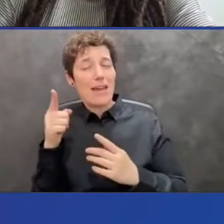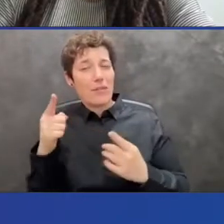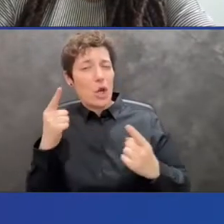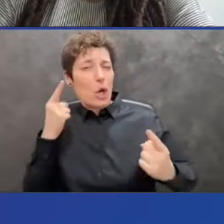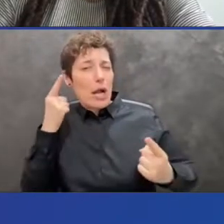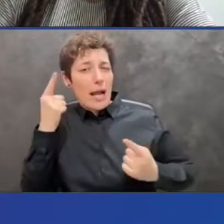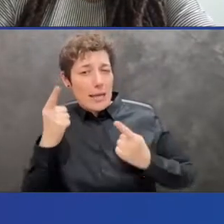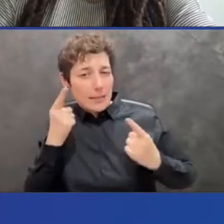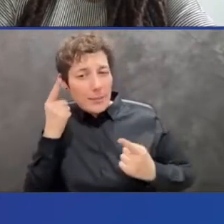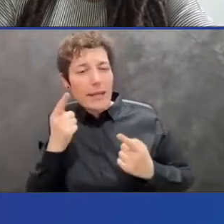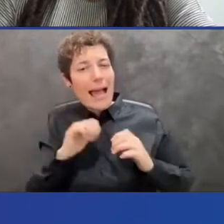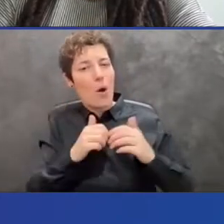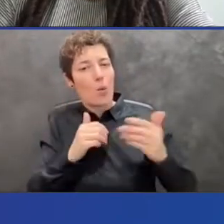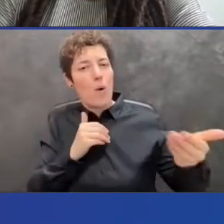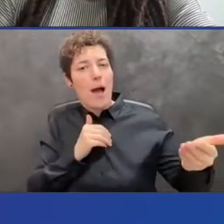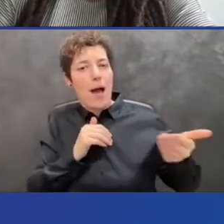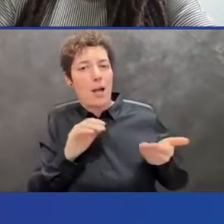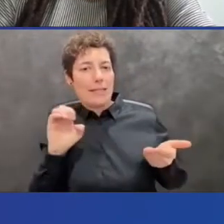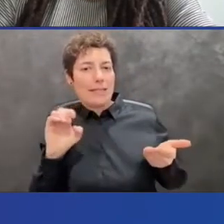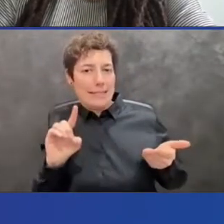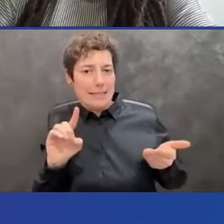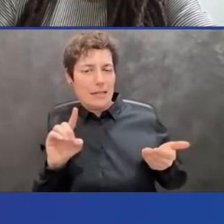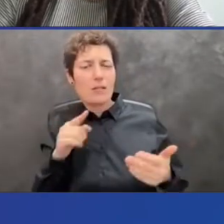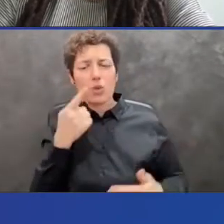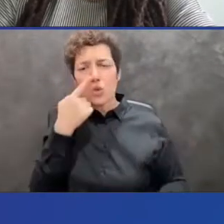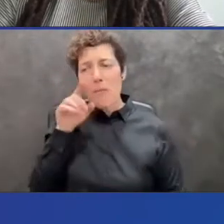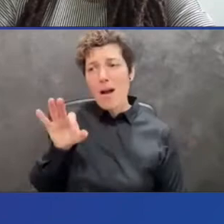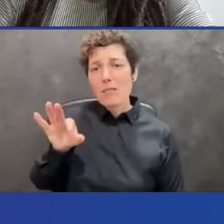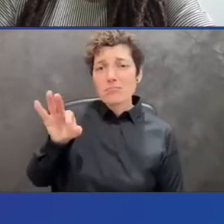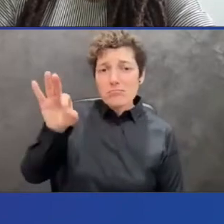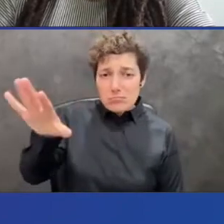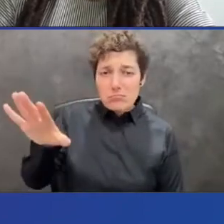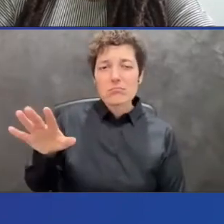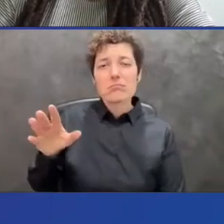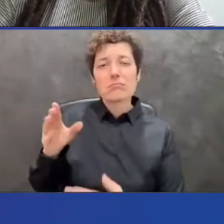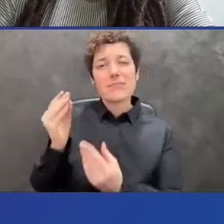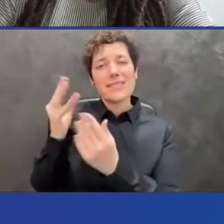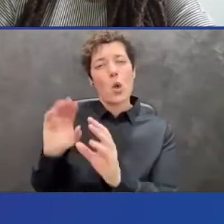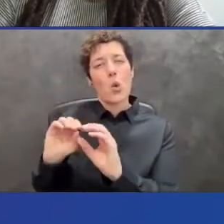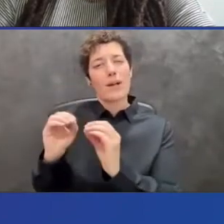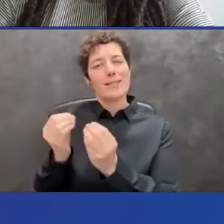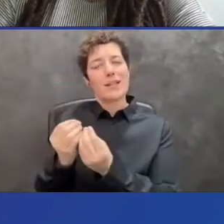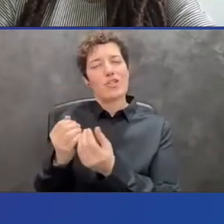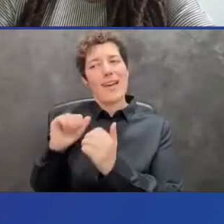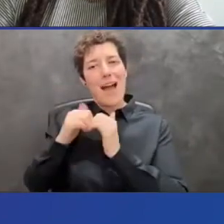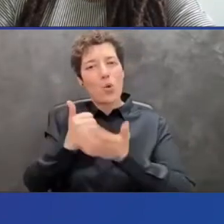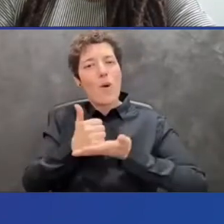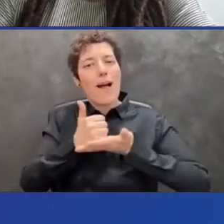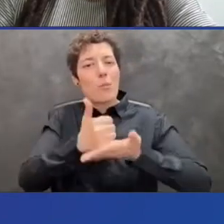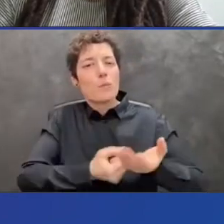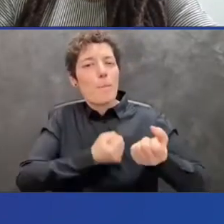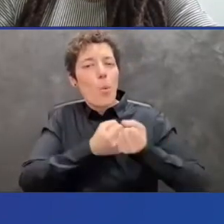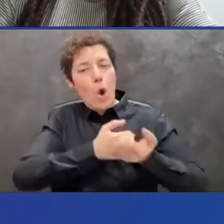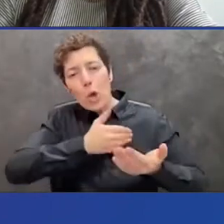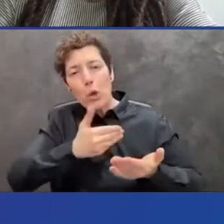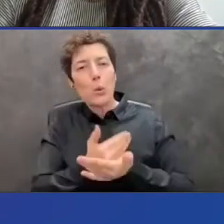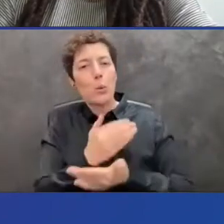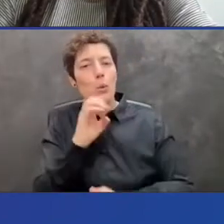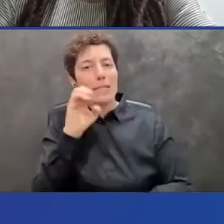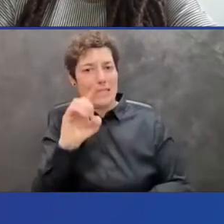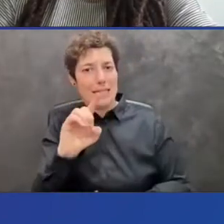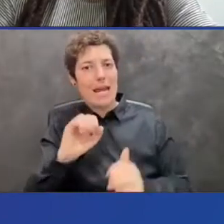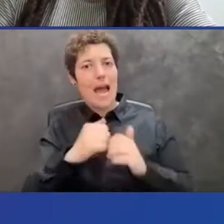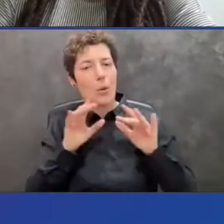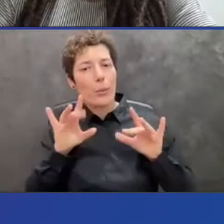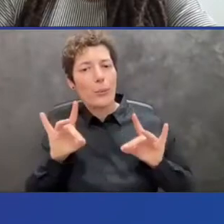for organizations to really help you gain that institutional knowledge to help, you know, that is part